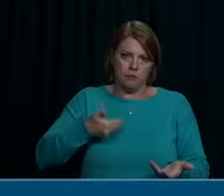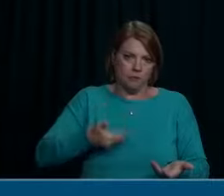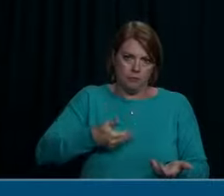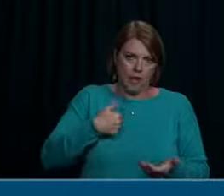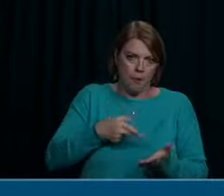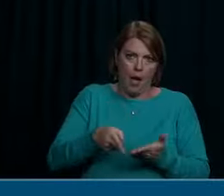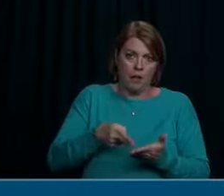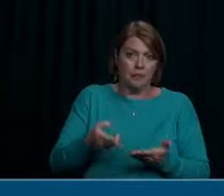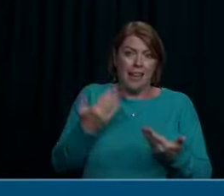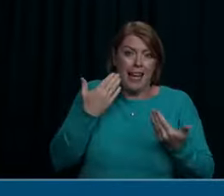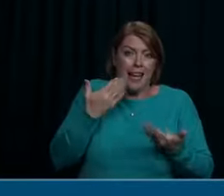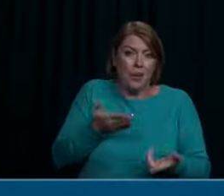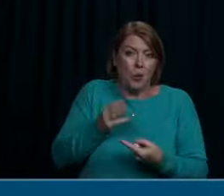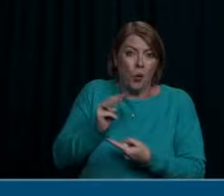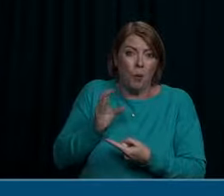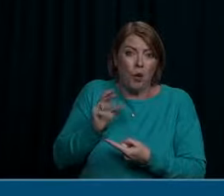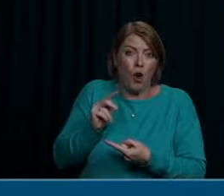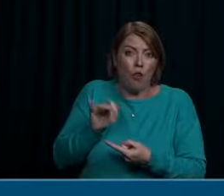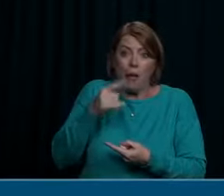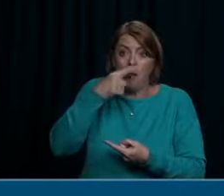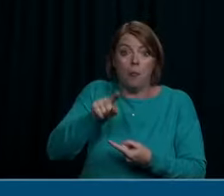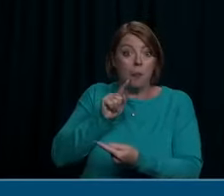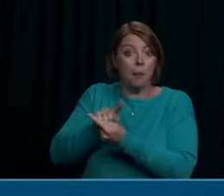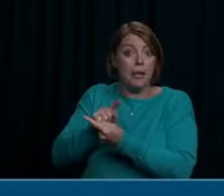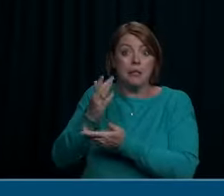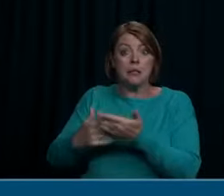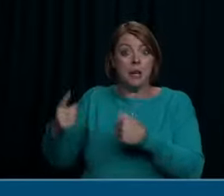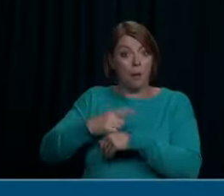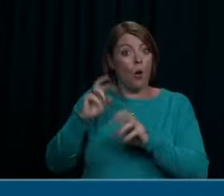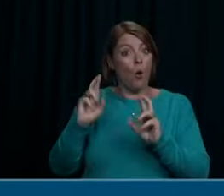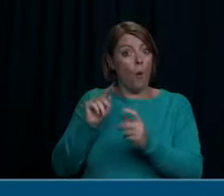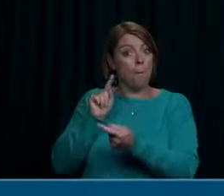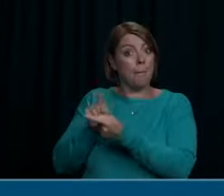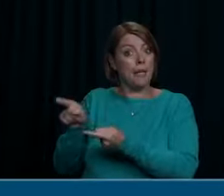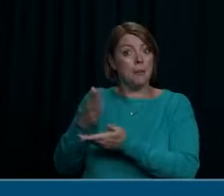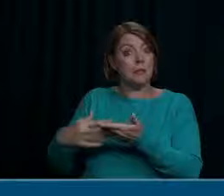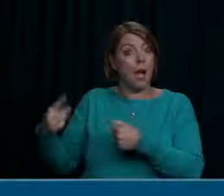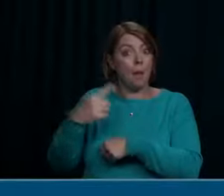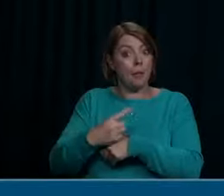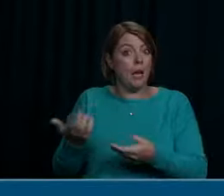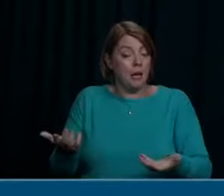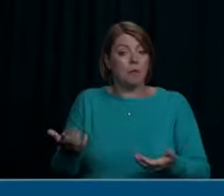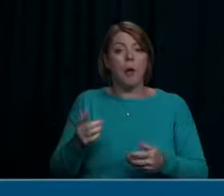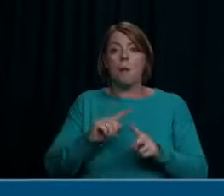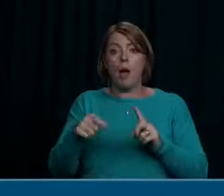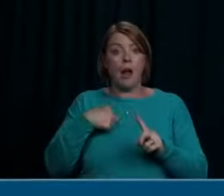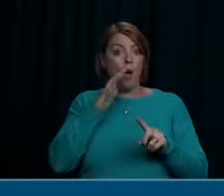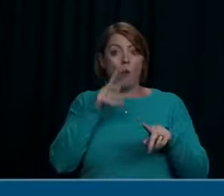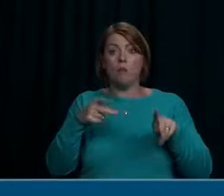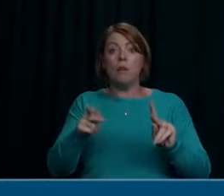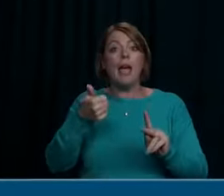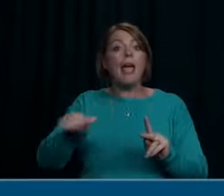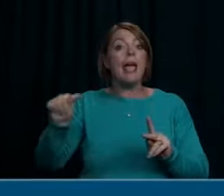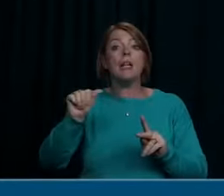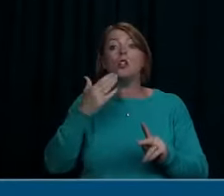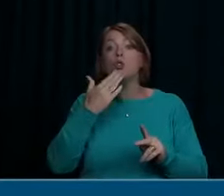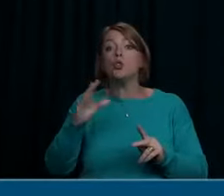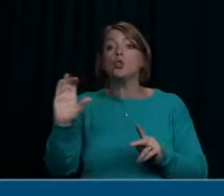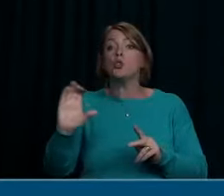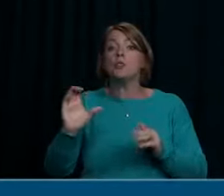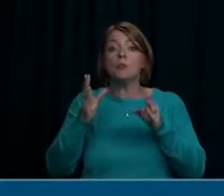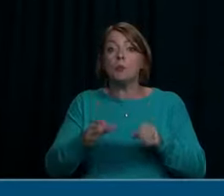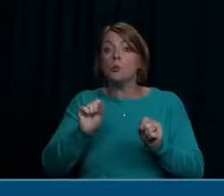don't know Kevin McCarthy. I'd actually like to meet him someday, and I hope I do. I will allow anybody who is a good conservative to support